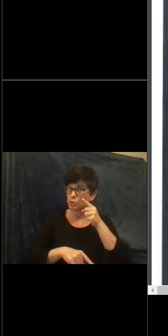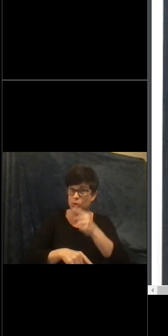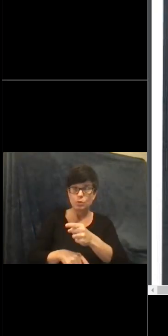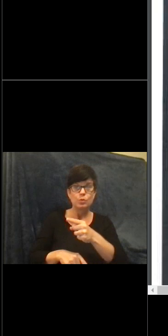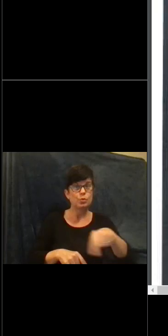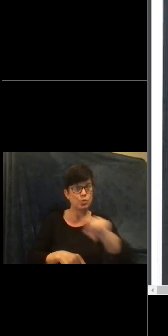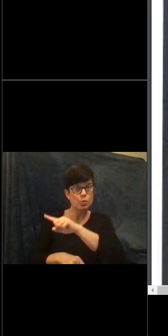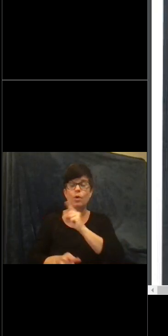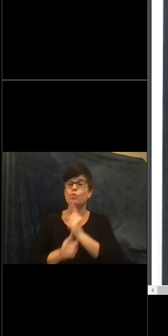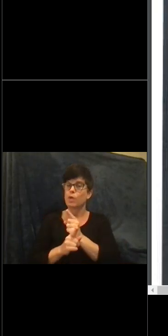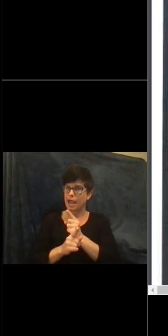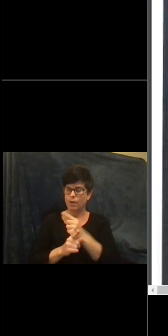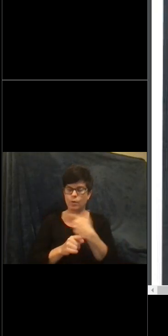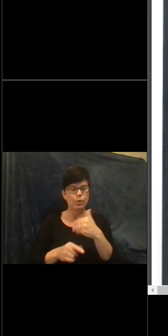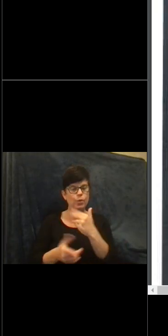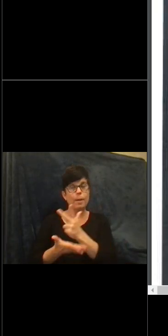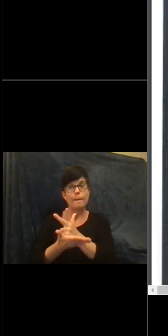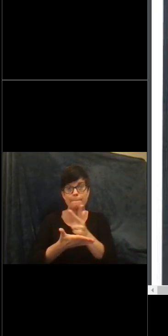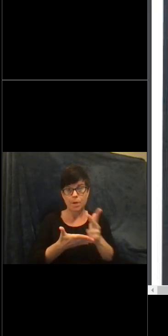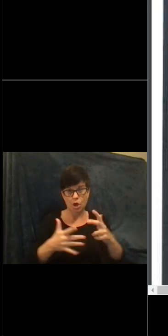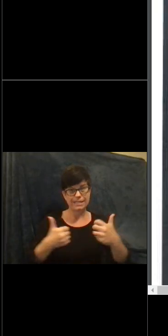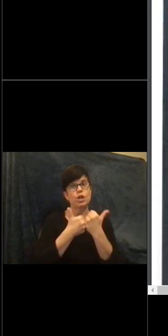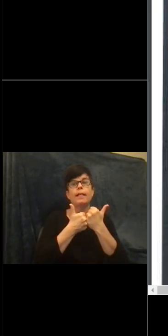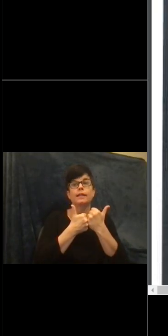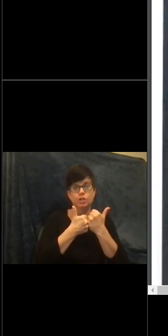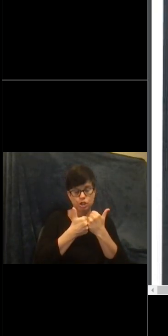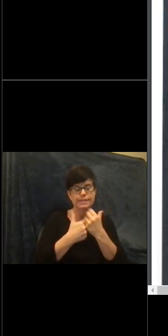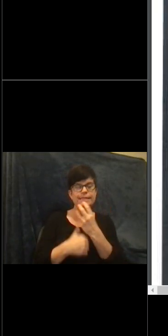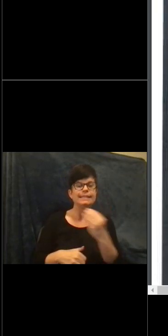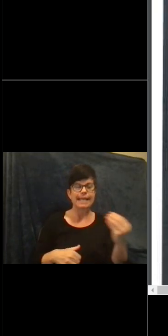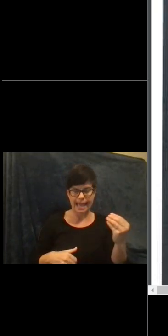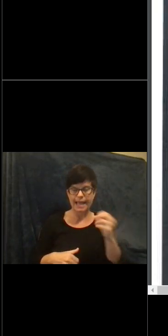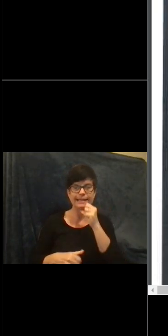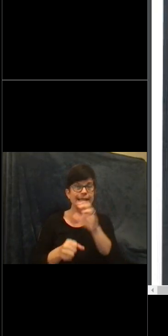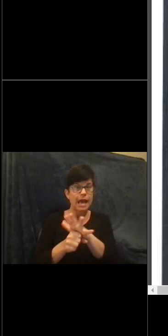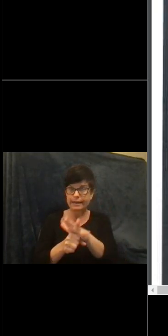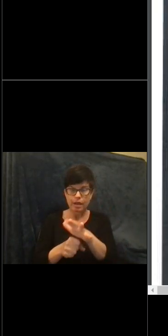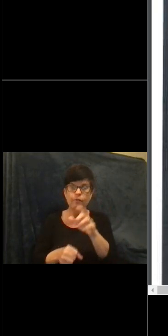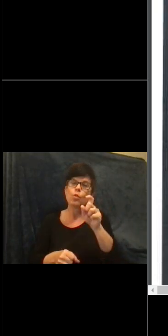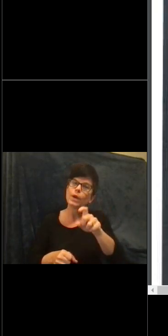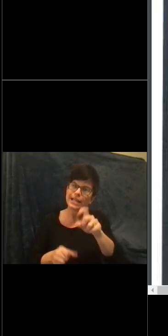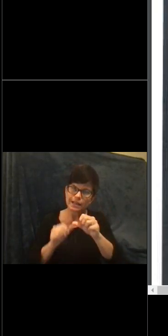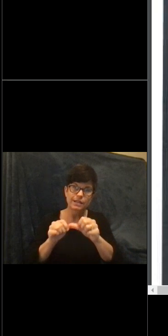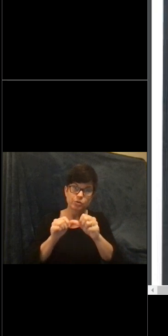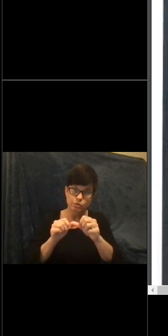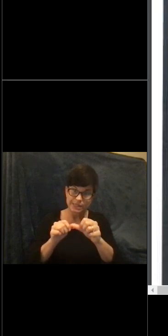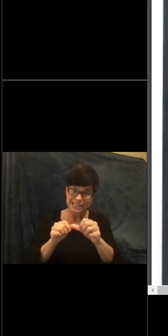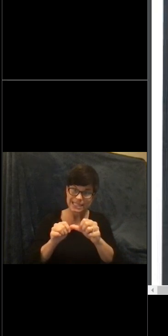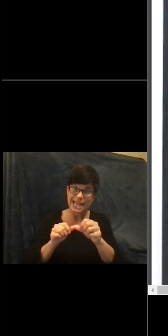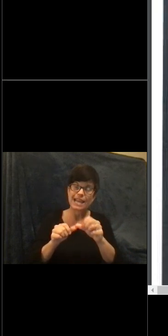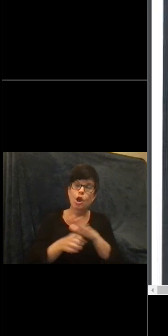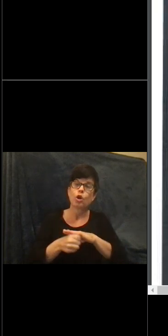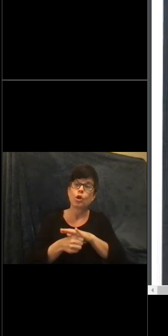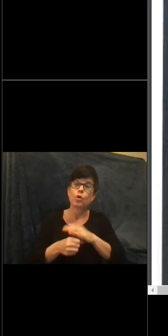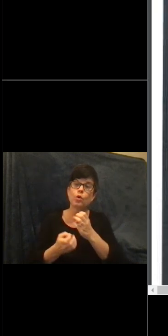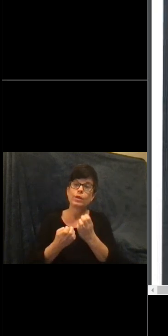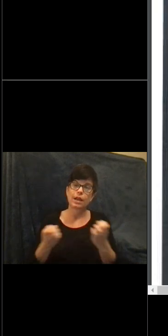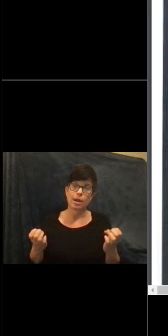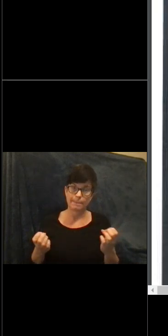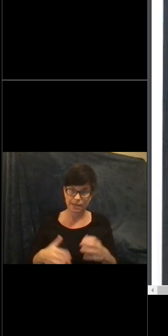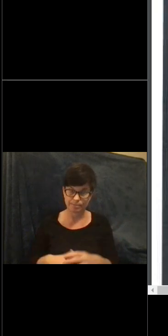parking challenges in our downtown, and we need that to sustain our local economy. There's no question about that.